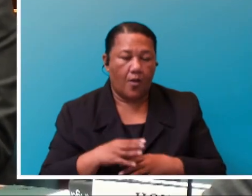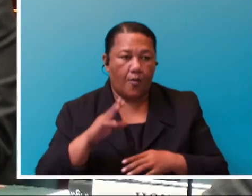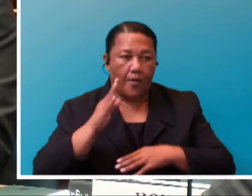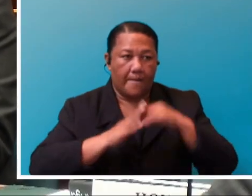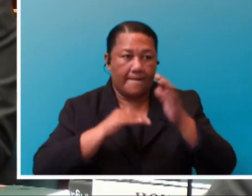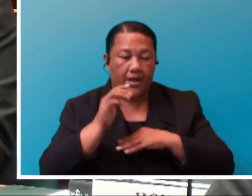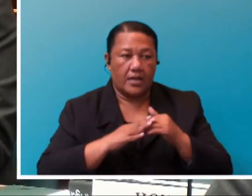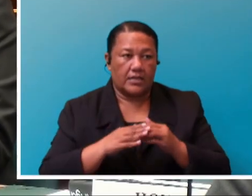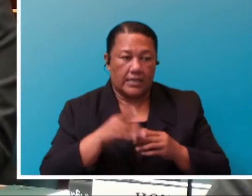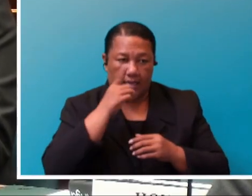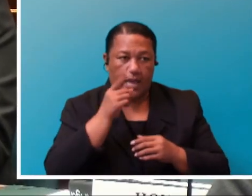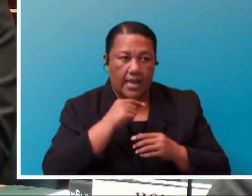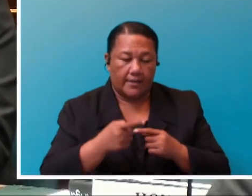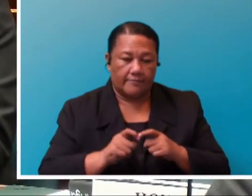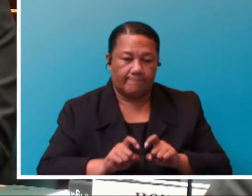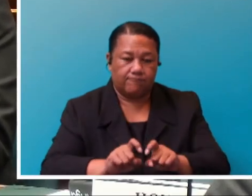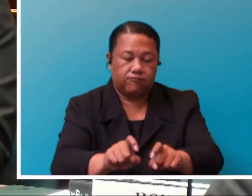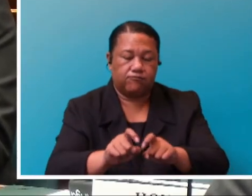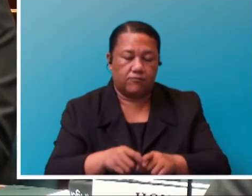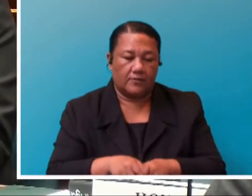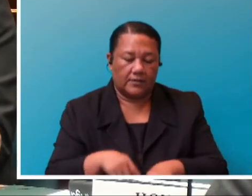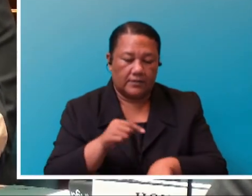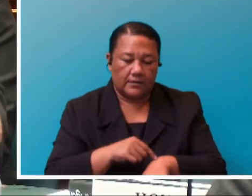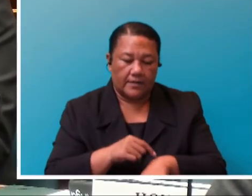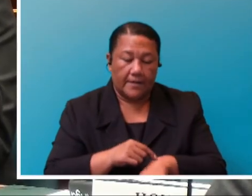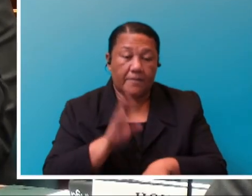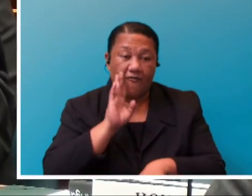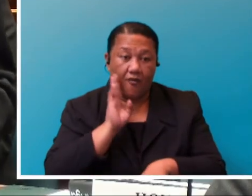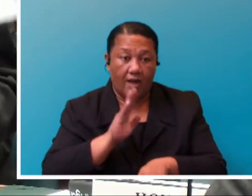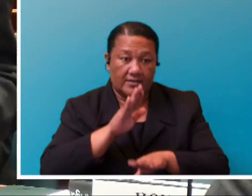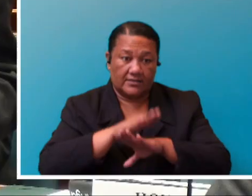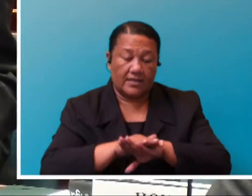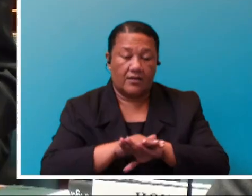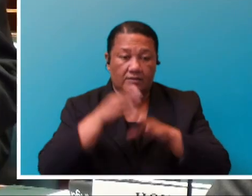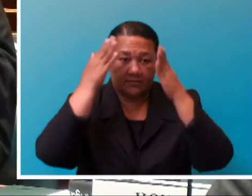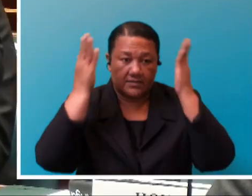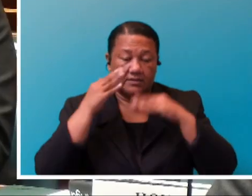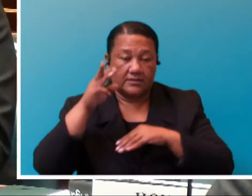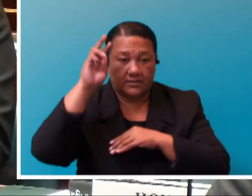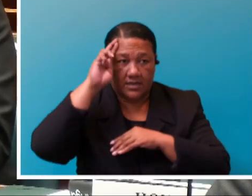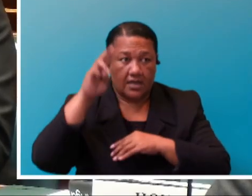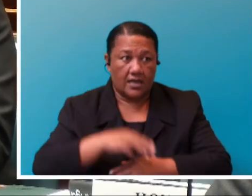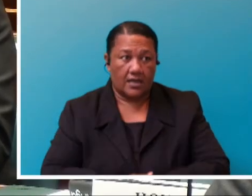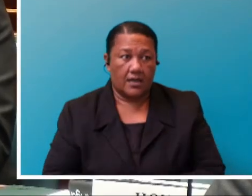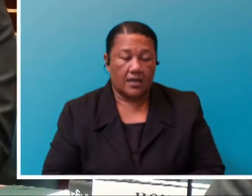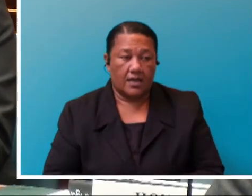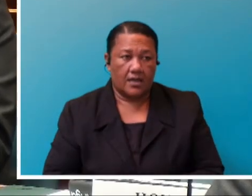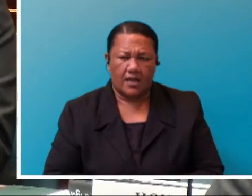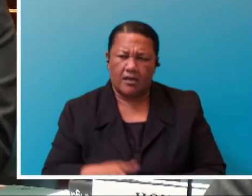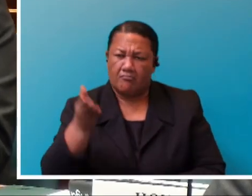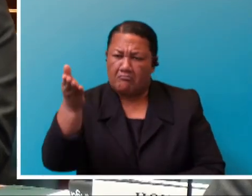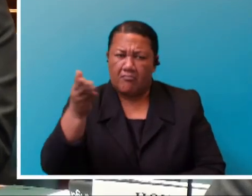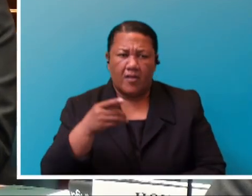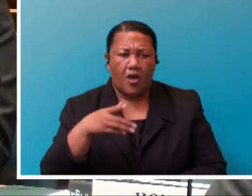can stand for the test of time. And before I sit down, Mr. Speaker, his Honourable Usmate keeps on saying hogwash.